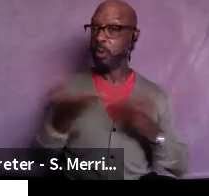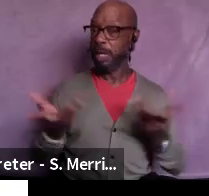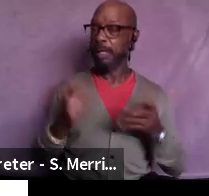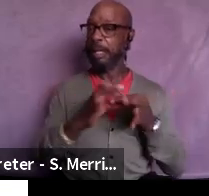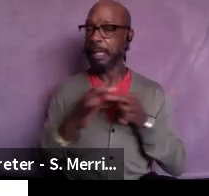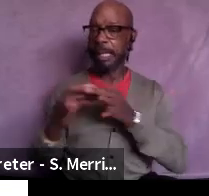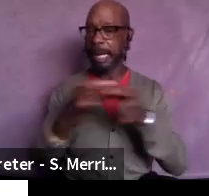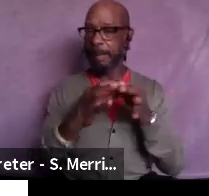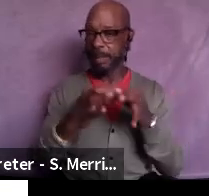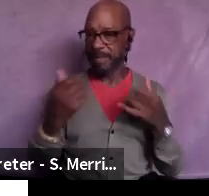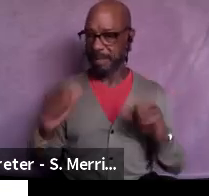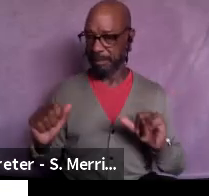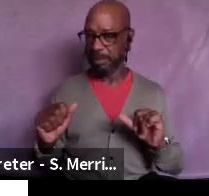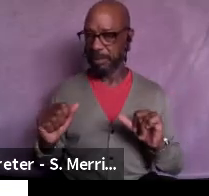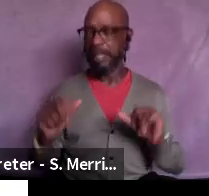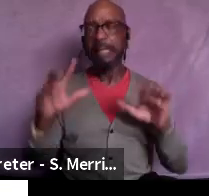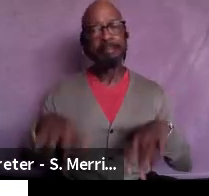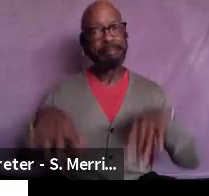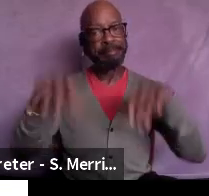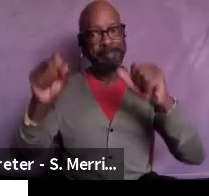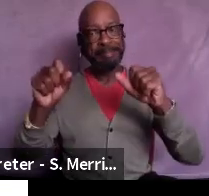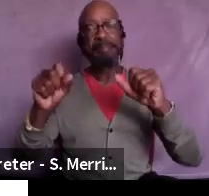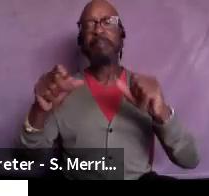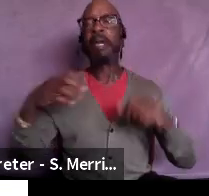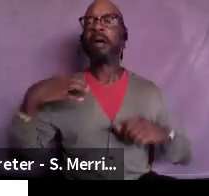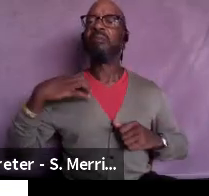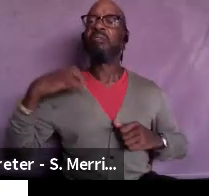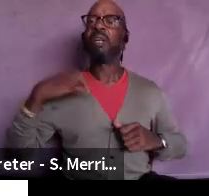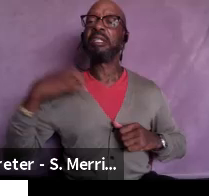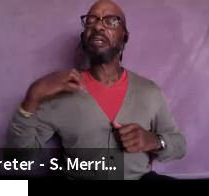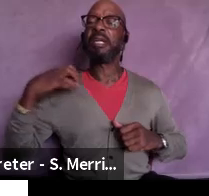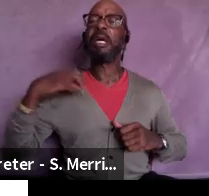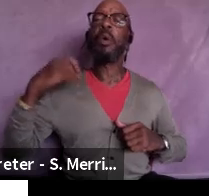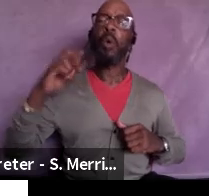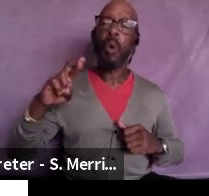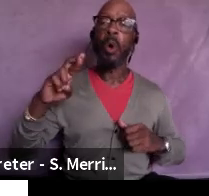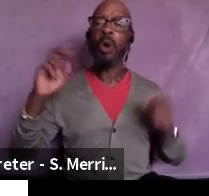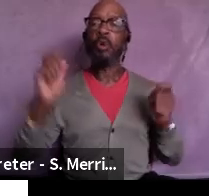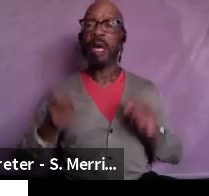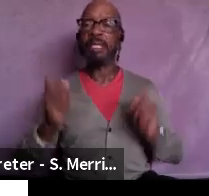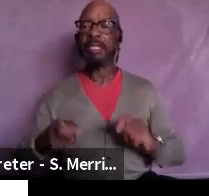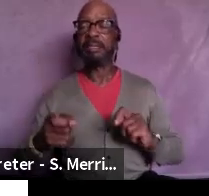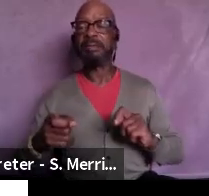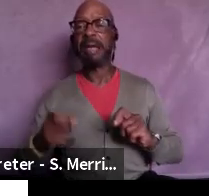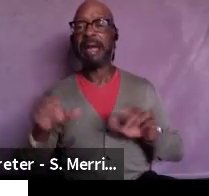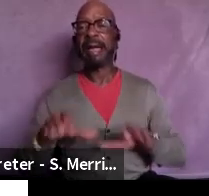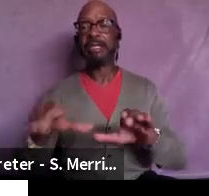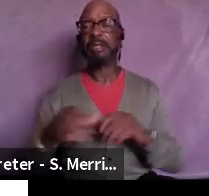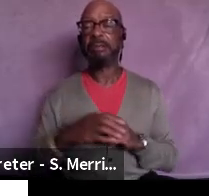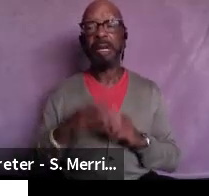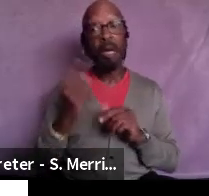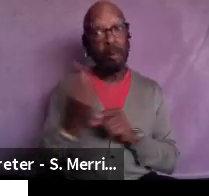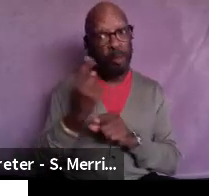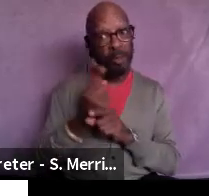entity undertaking voluntary compliance or corrective action. Where appropriate, OCR provides